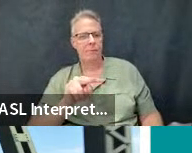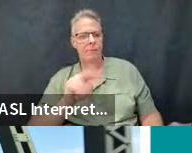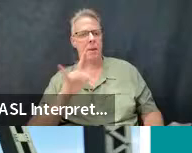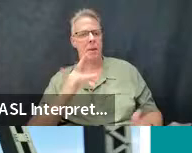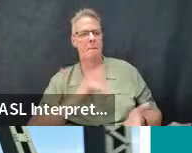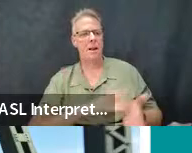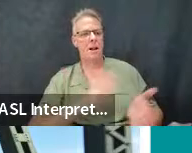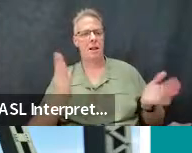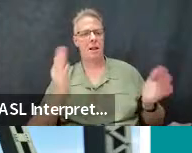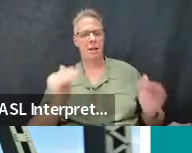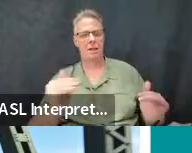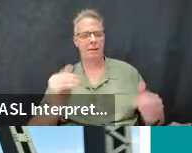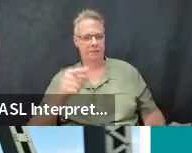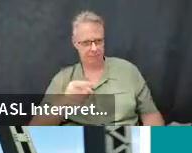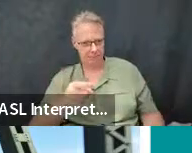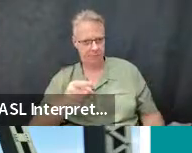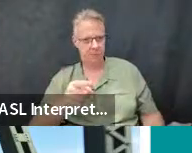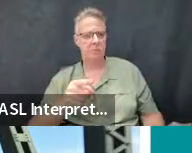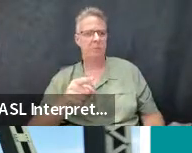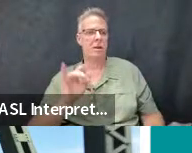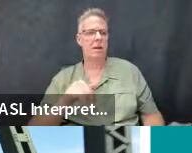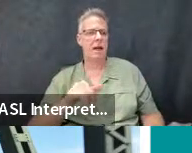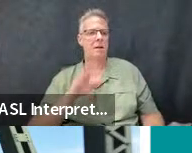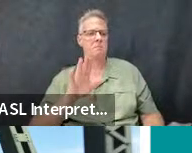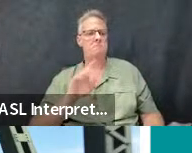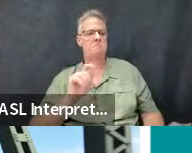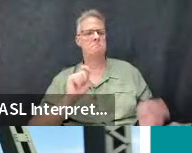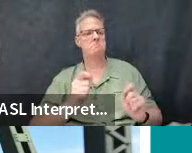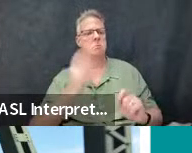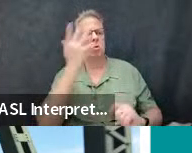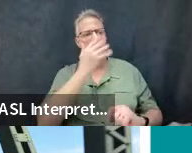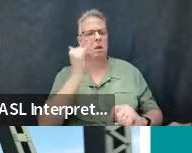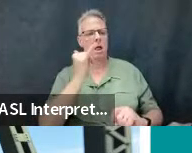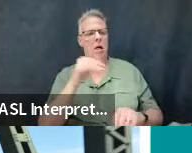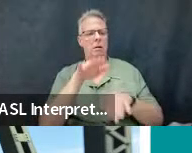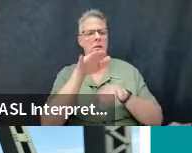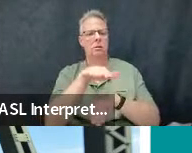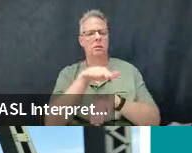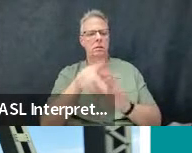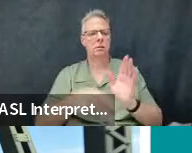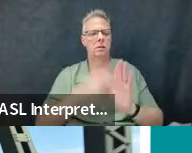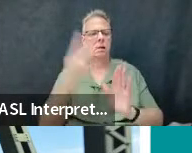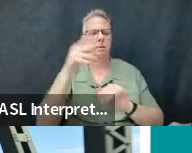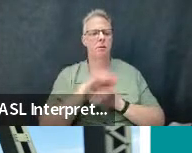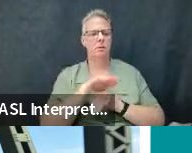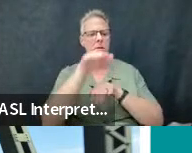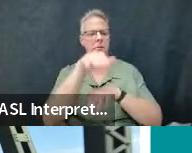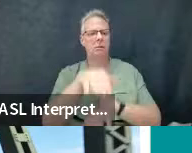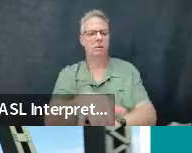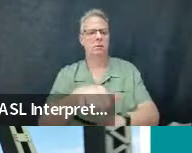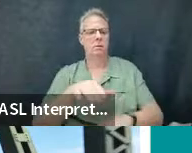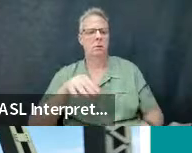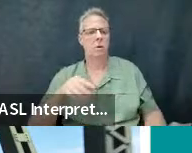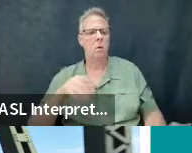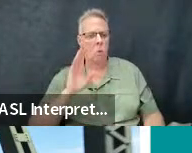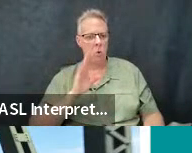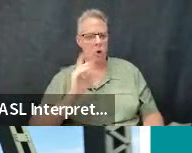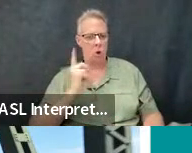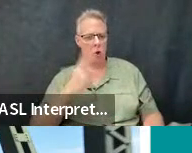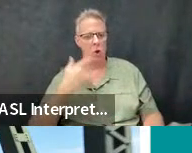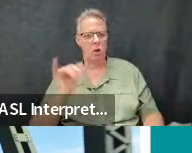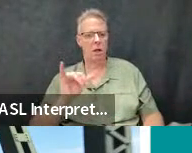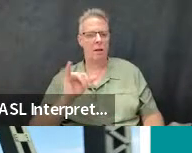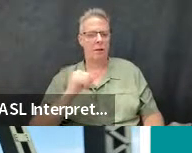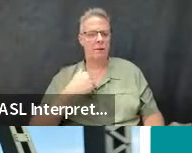middle left is a rendering of what a double-deck fixed span bridge would look